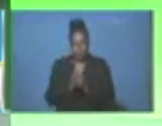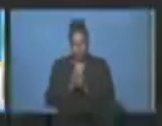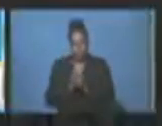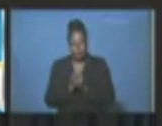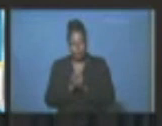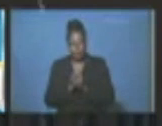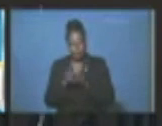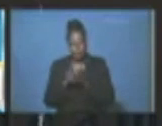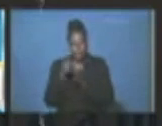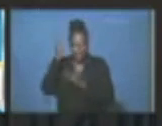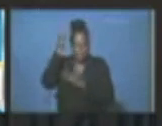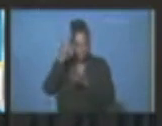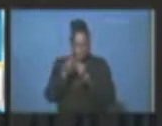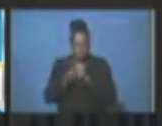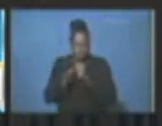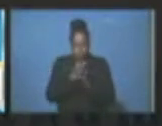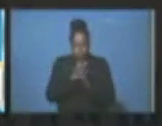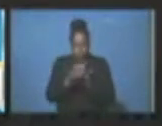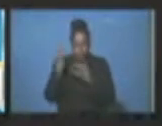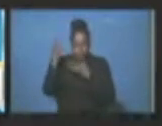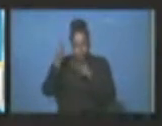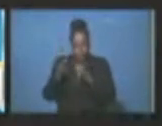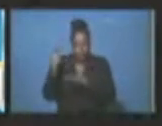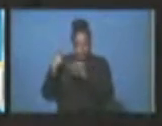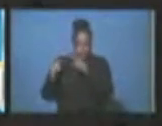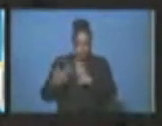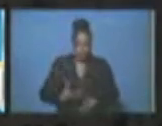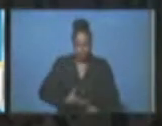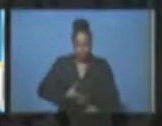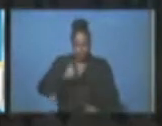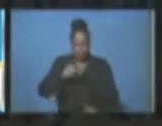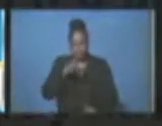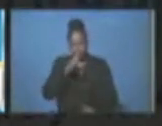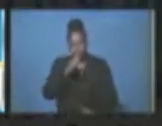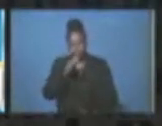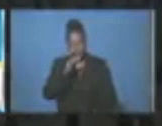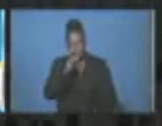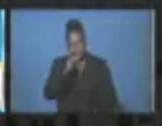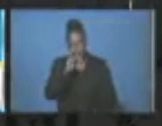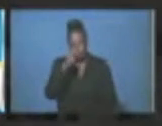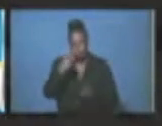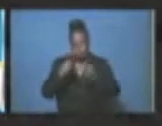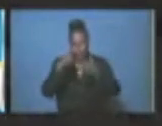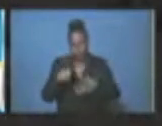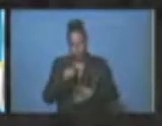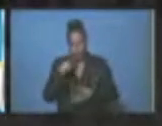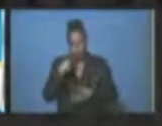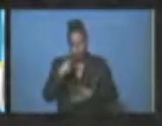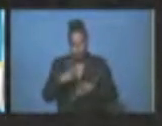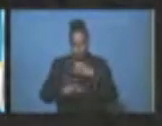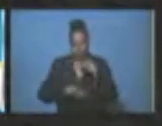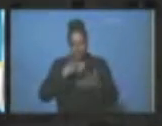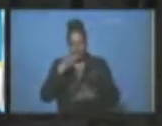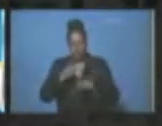Well, it's considered a pivotal moment in Bahamian history. Angry taxi drivers and others in the labor movement voicing disgust when